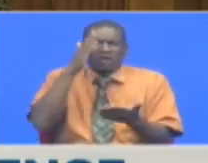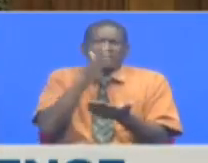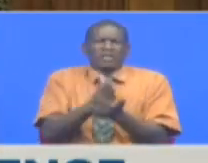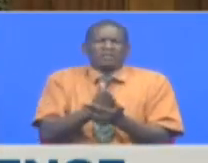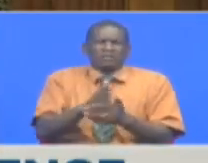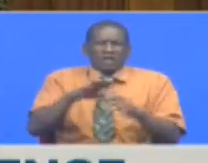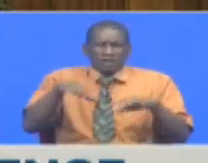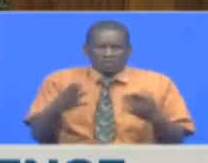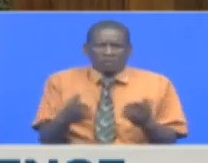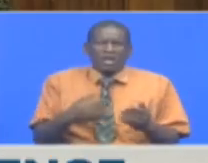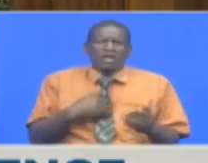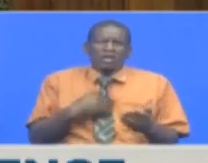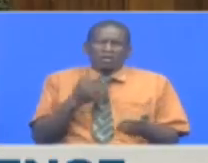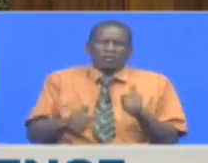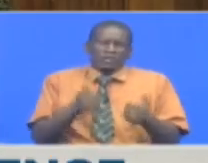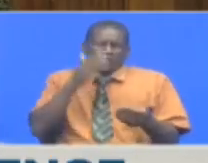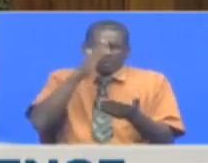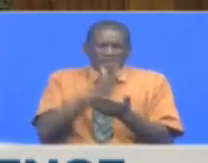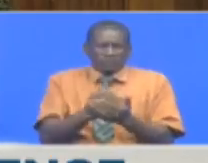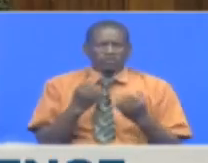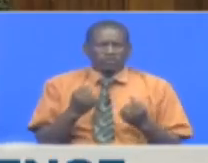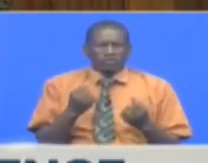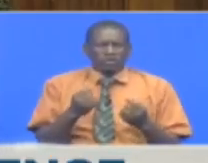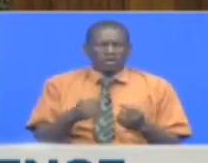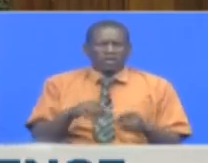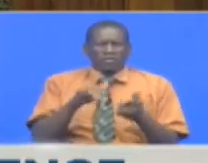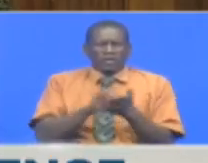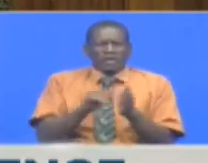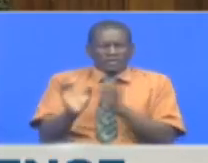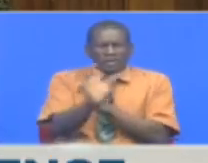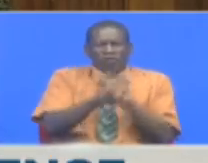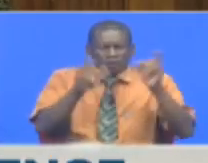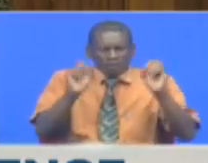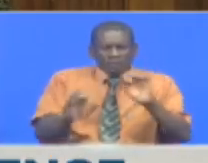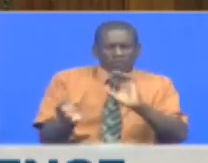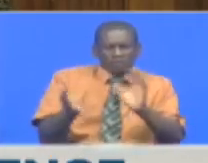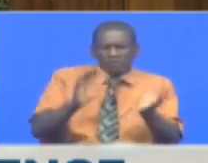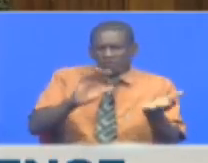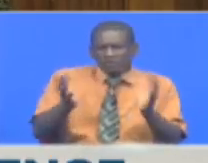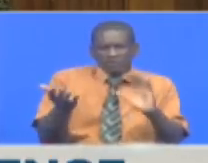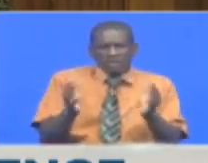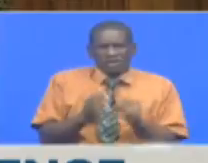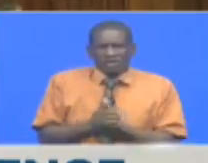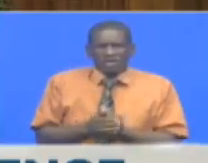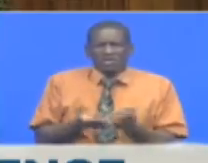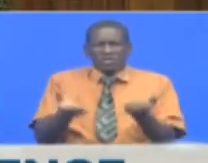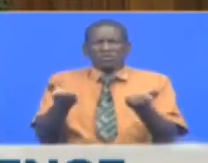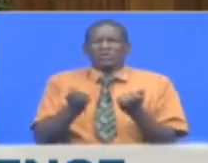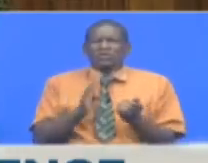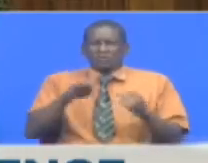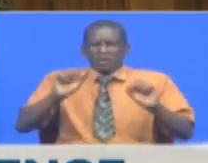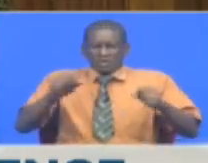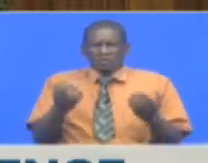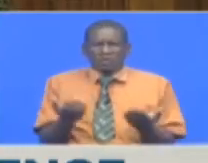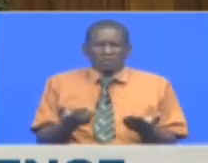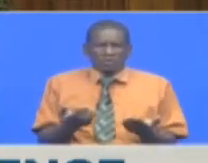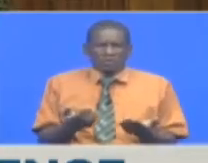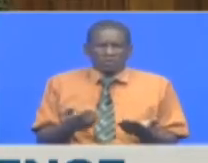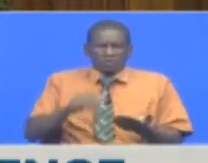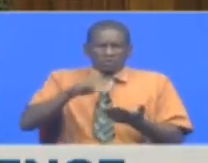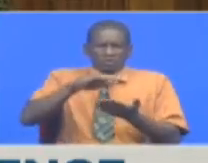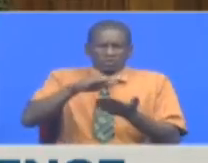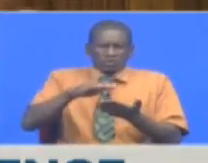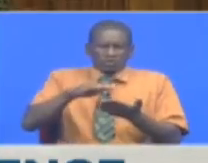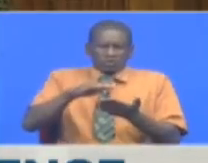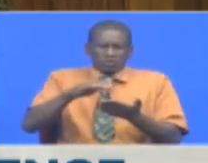I believe strongly that as a country, we need to be fair. We need to be able to shed this ethnic